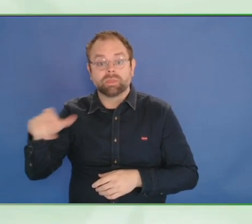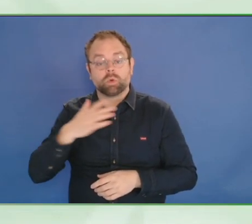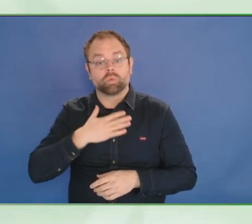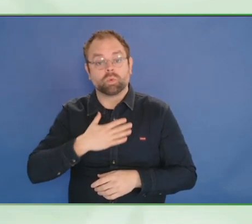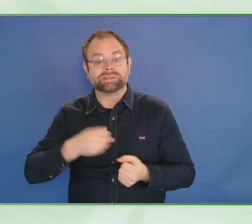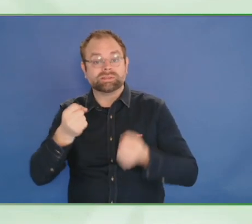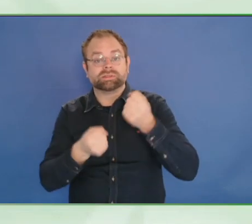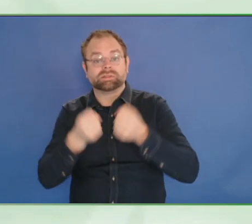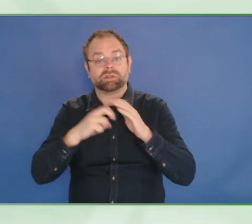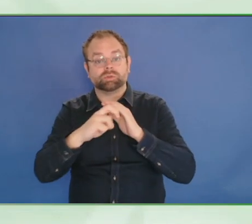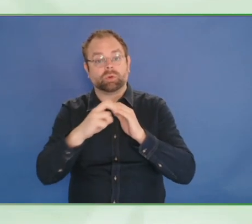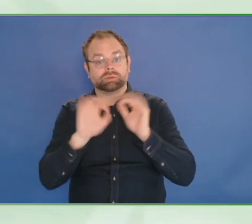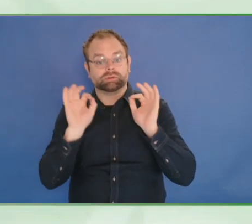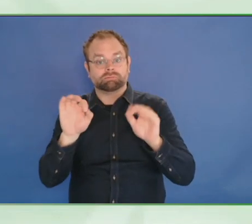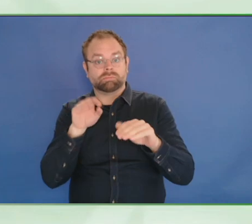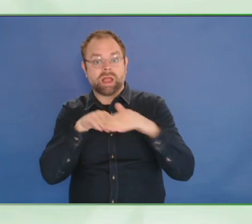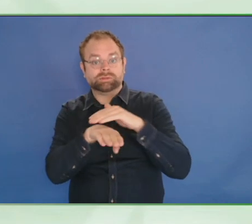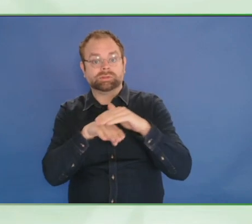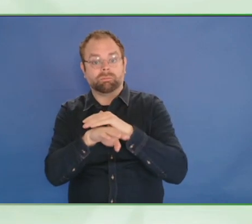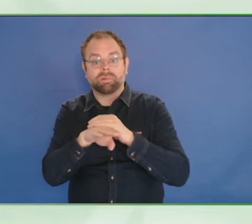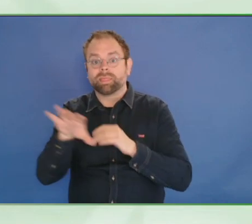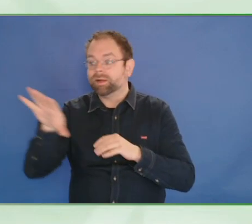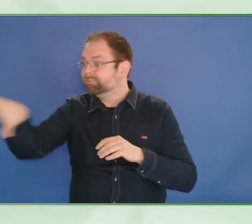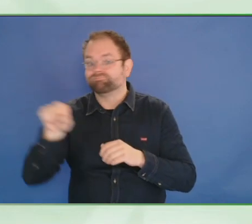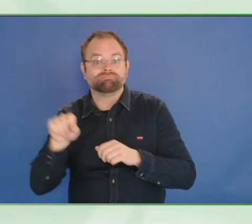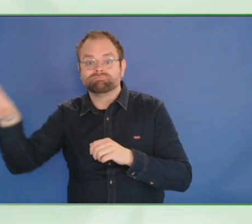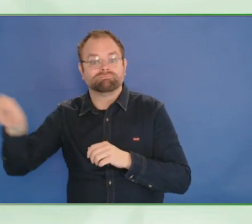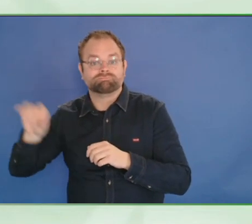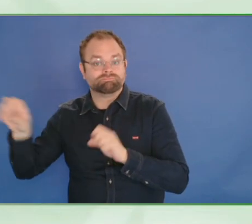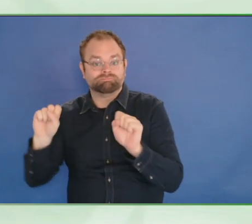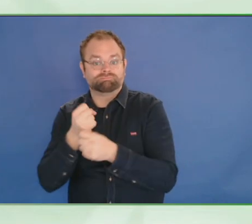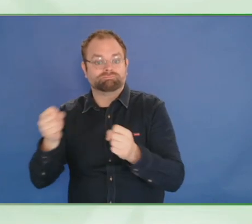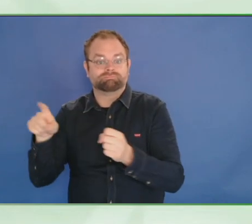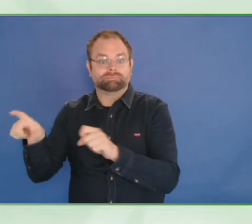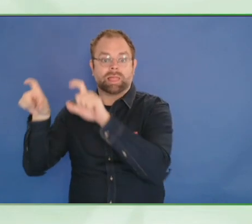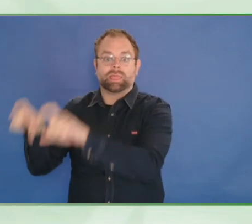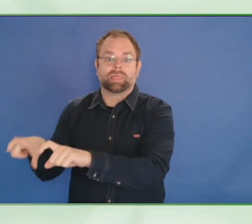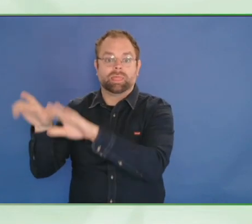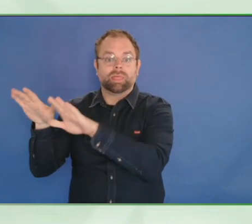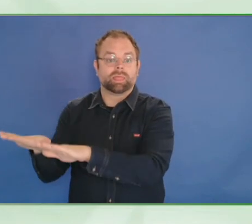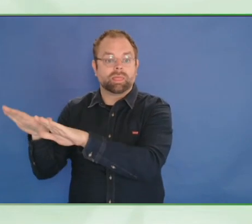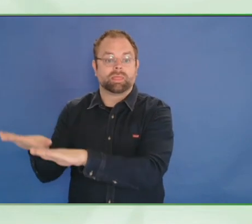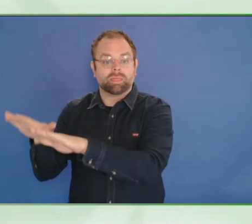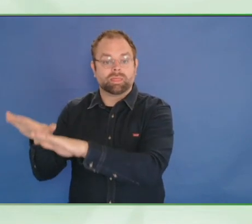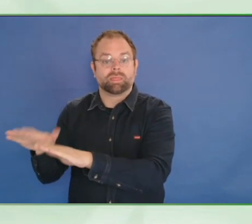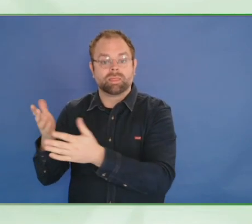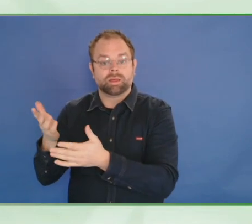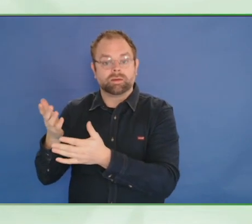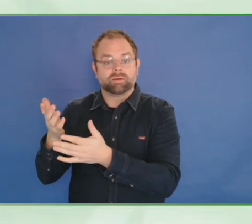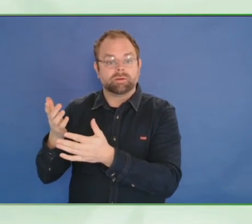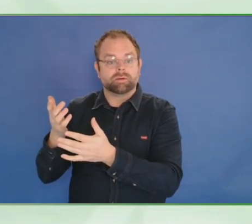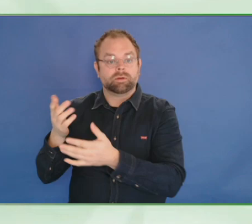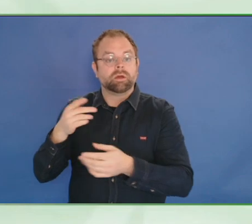of the first responders trying to control the environment was so